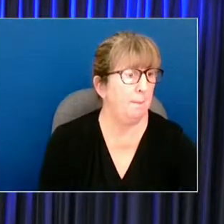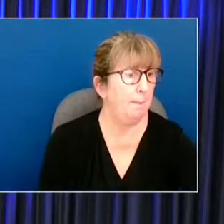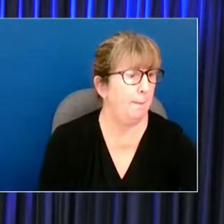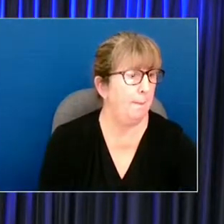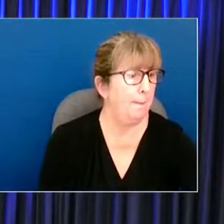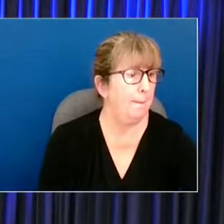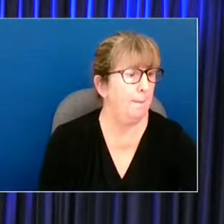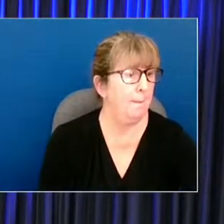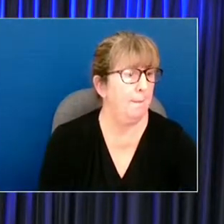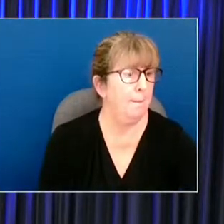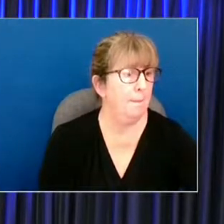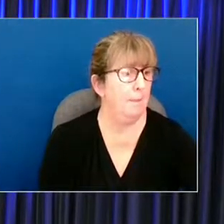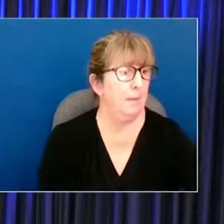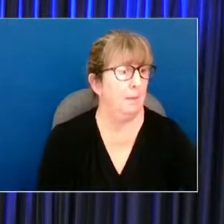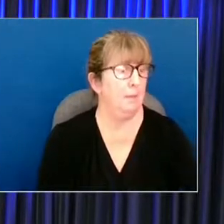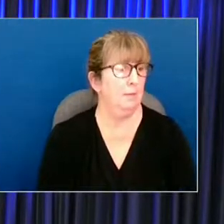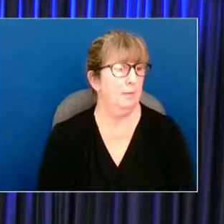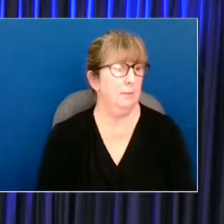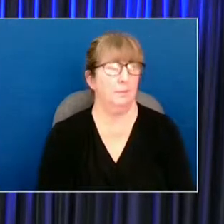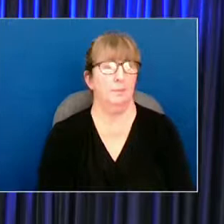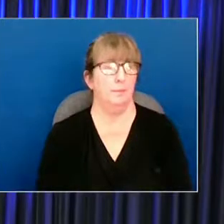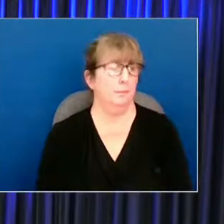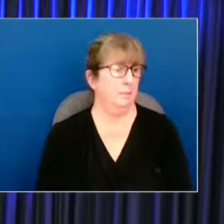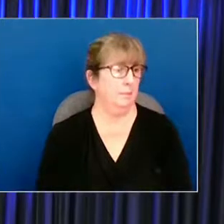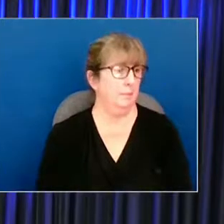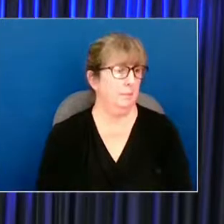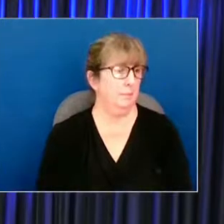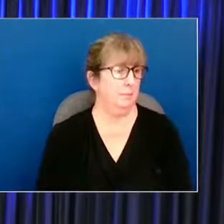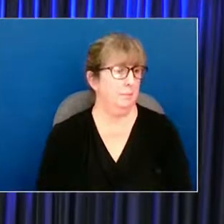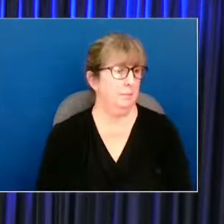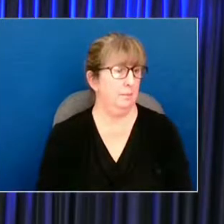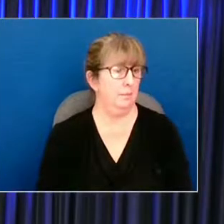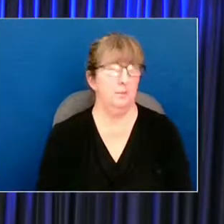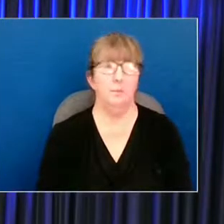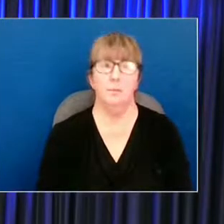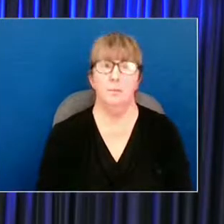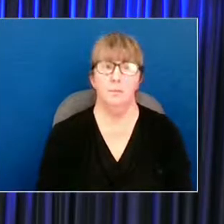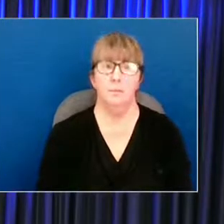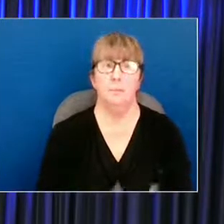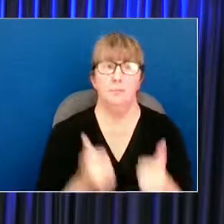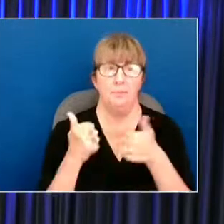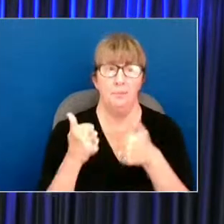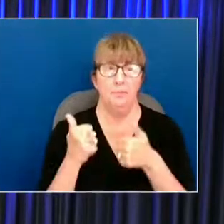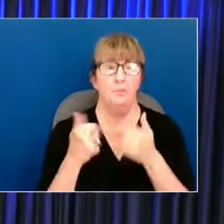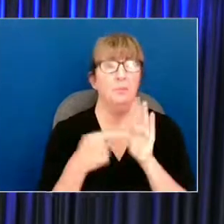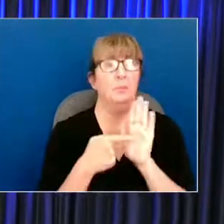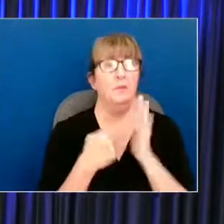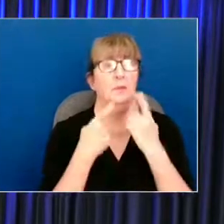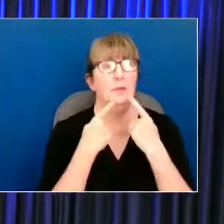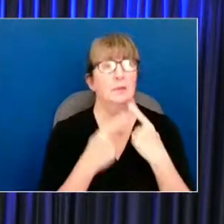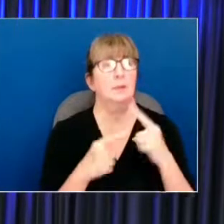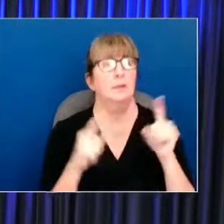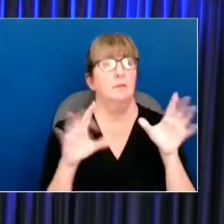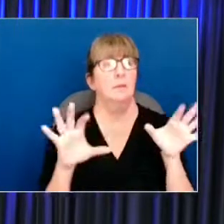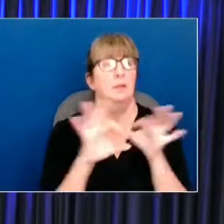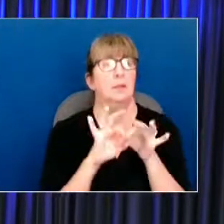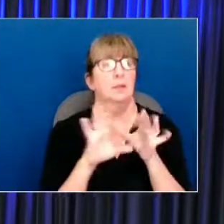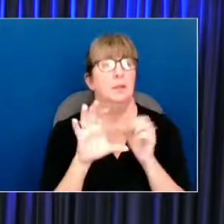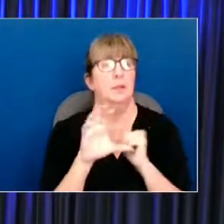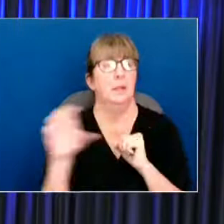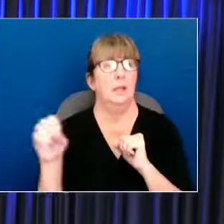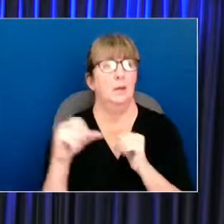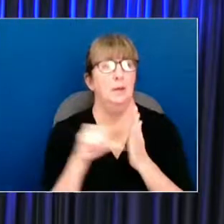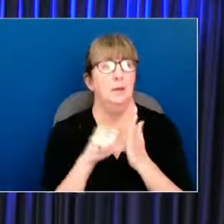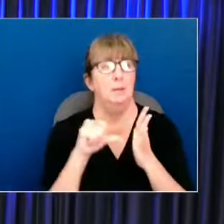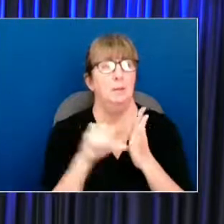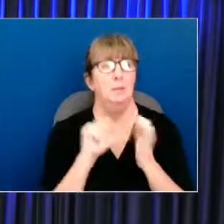So Jamie can Sophia, this is Alvaro again. I show a successful connection to the county's page. Can you take a look